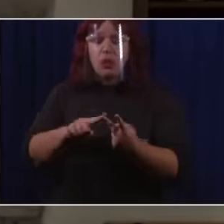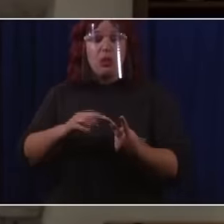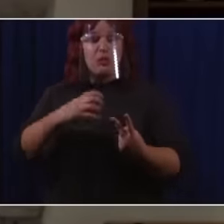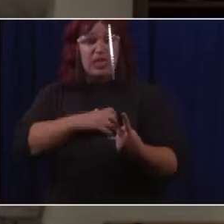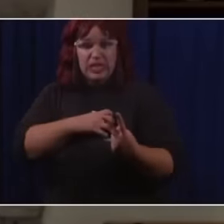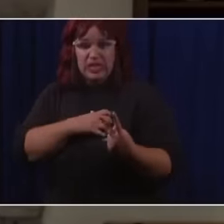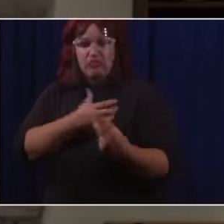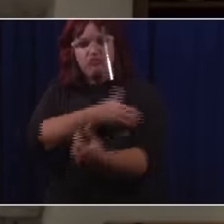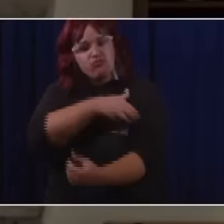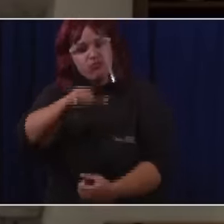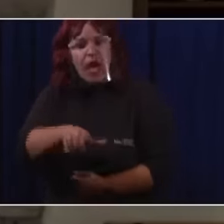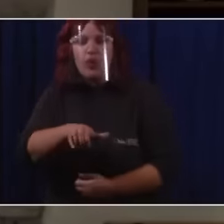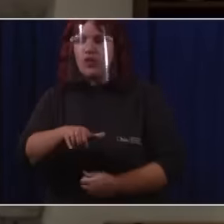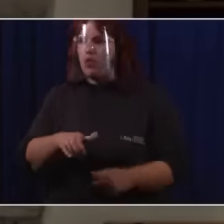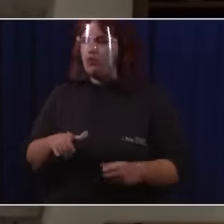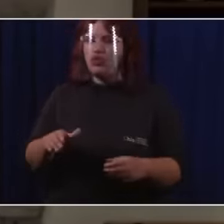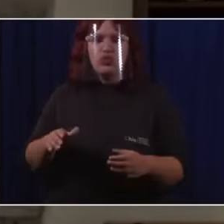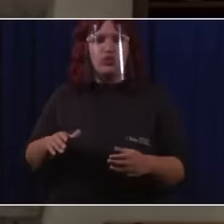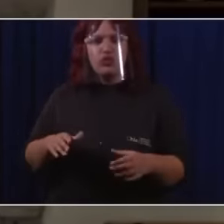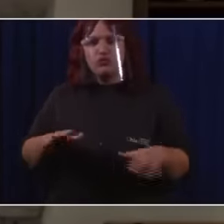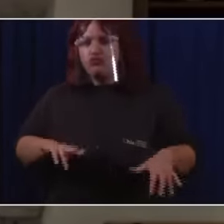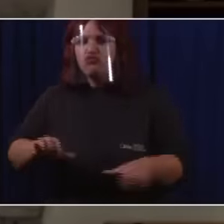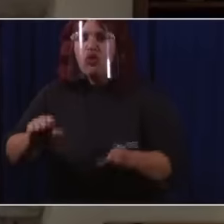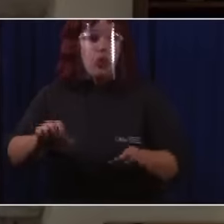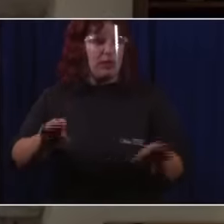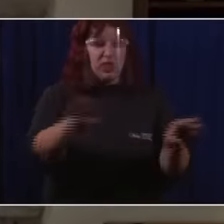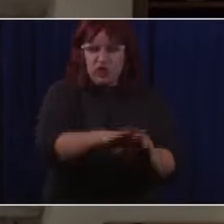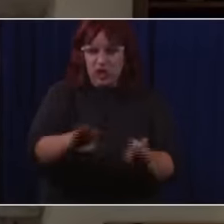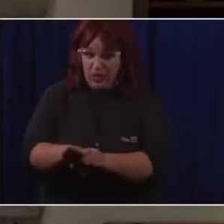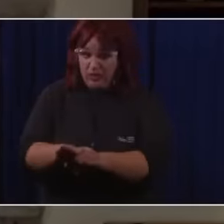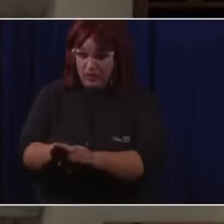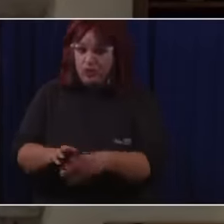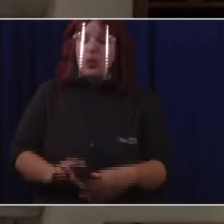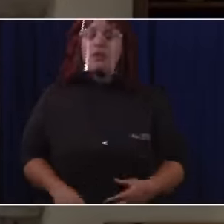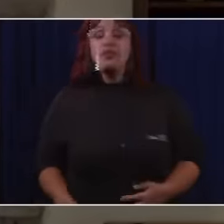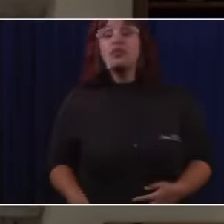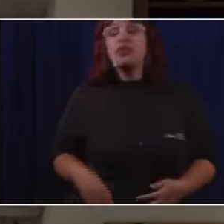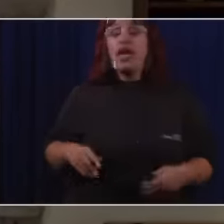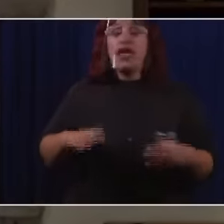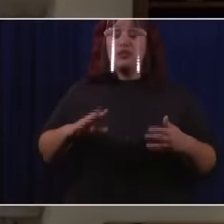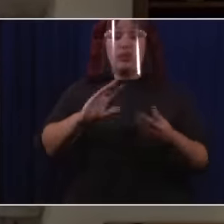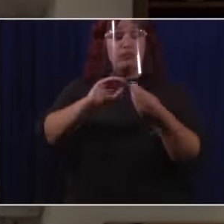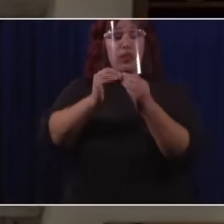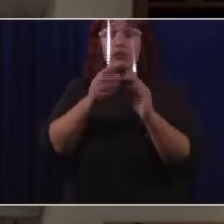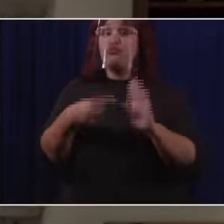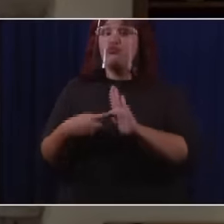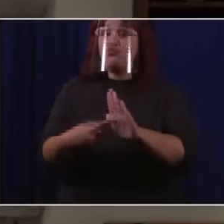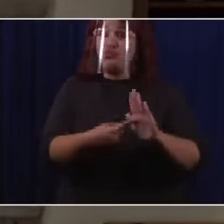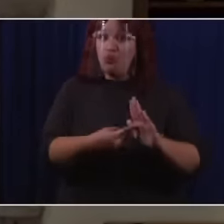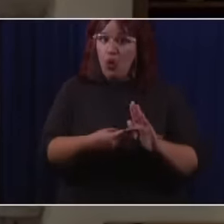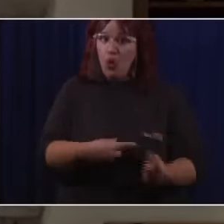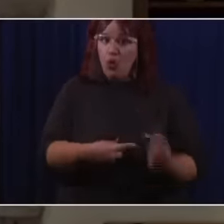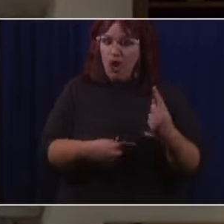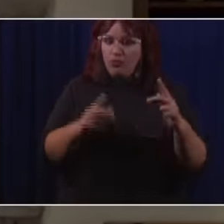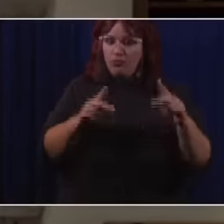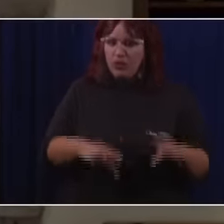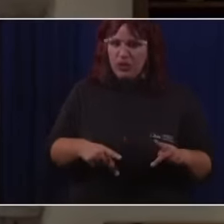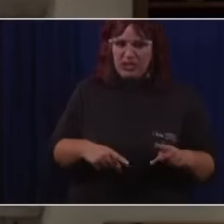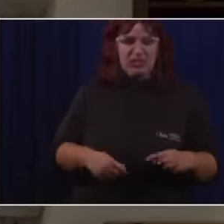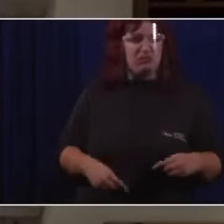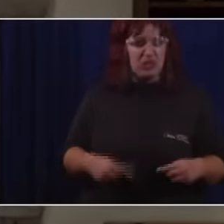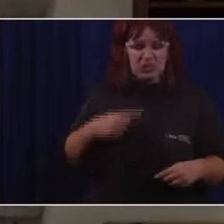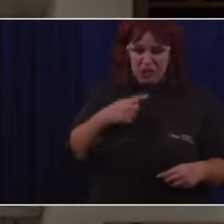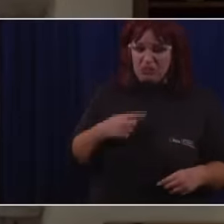levels of shutdowns. As the numbers came out, I took a text message from another viewer who said that at 8